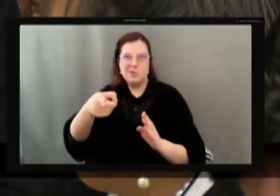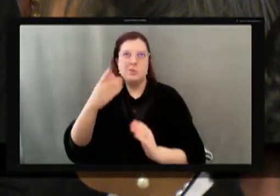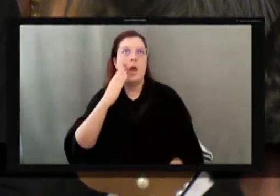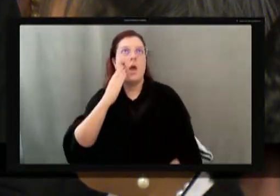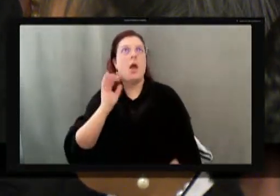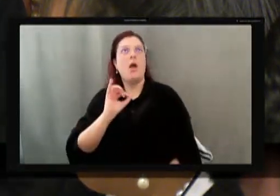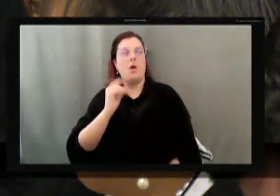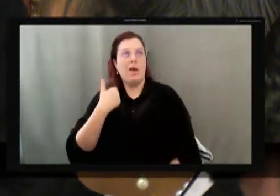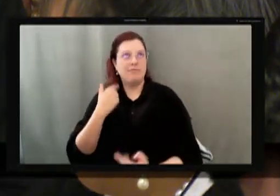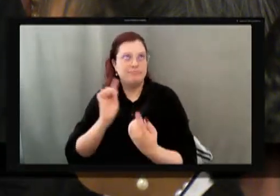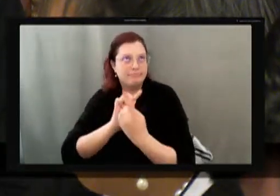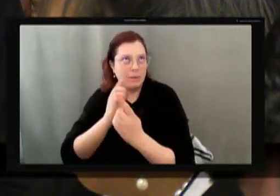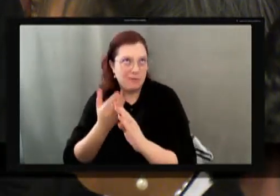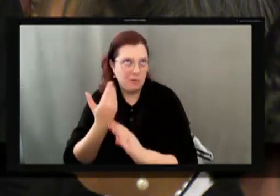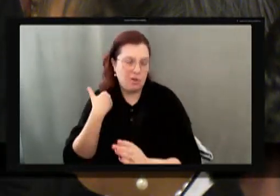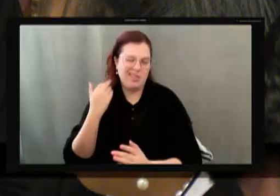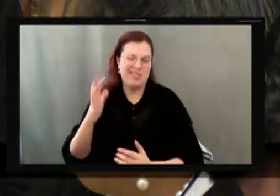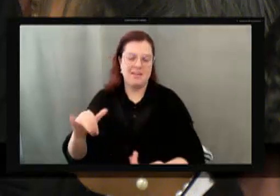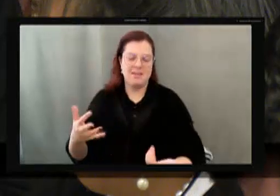but before,